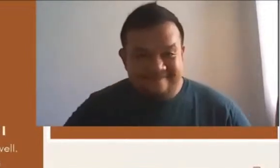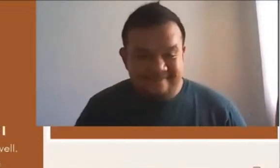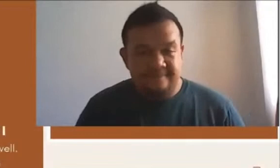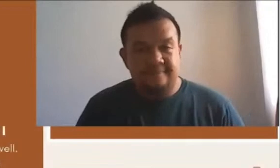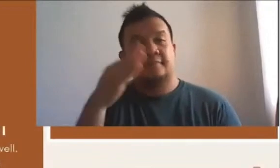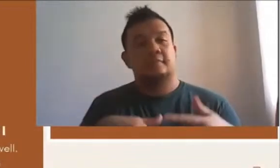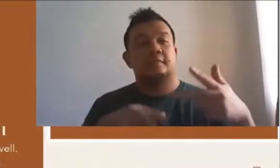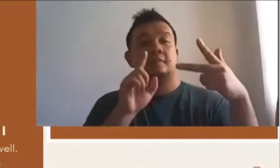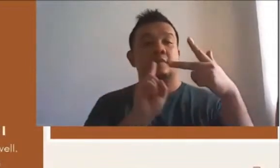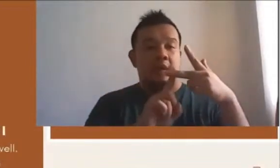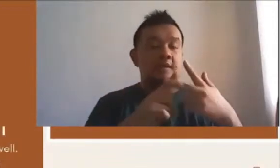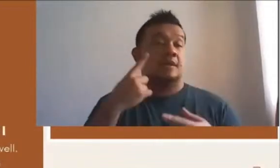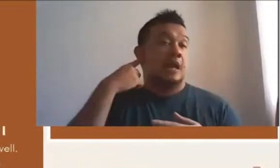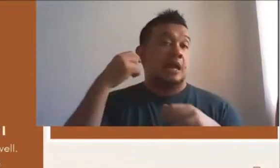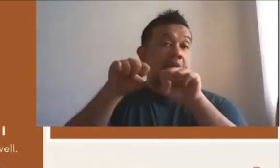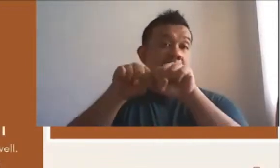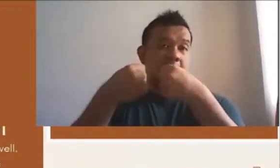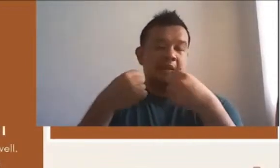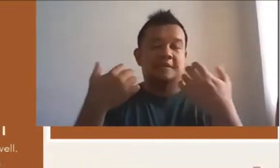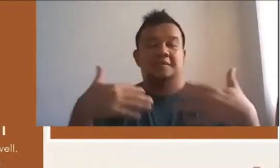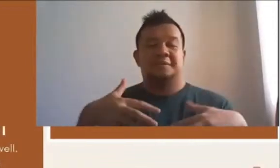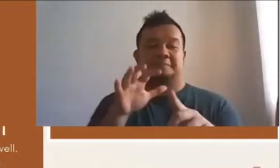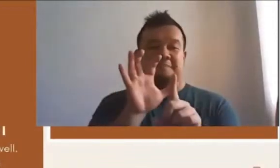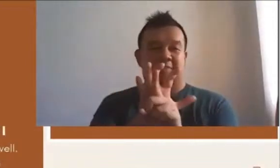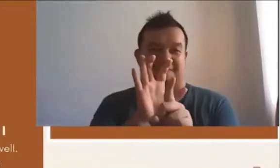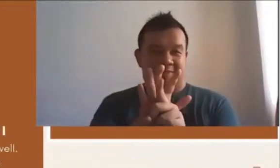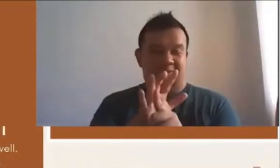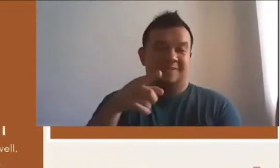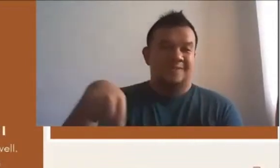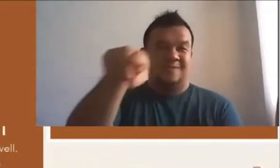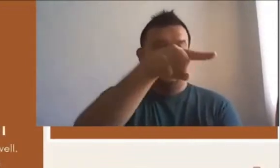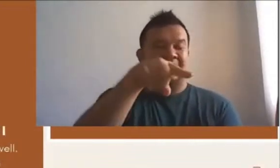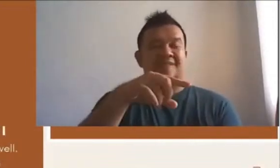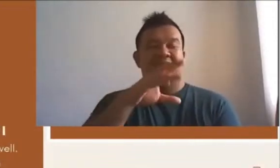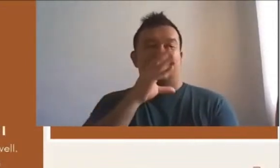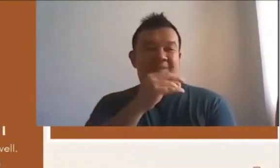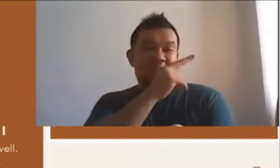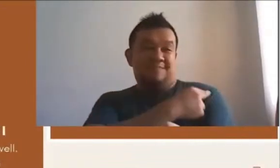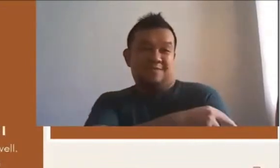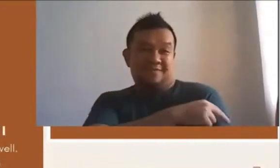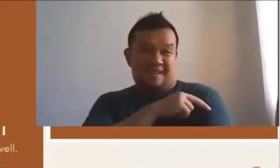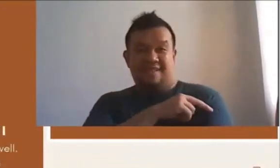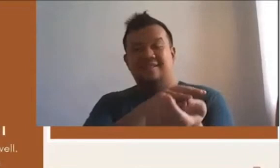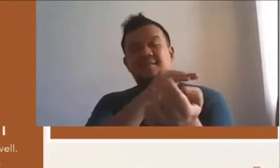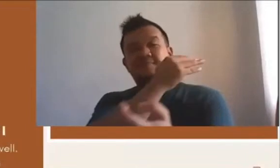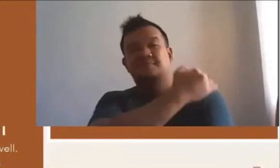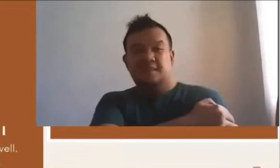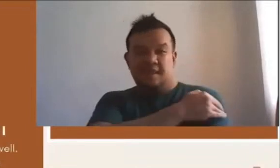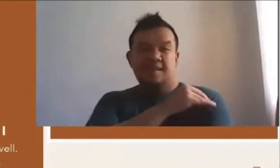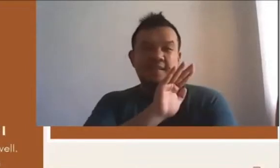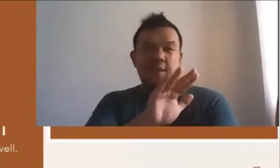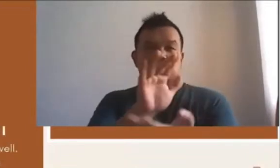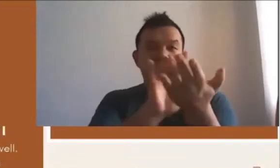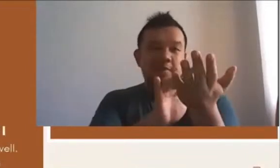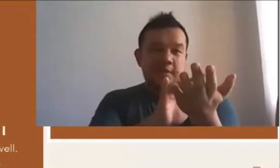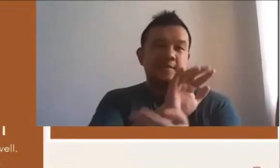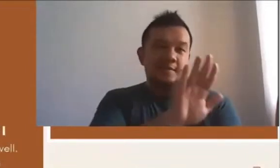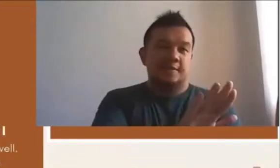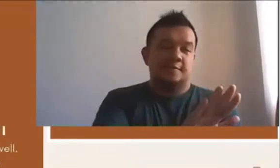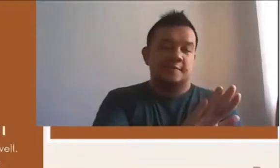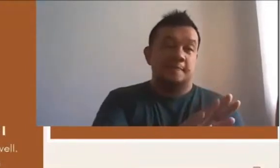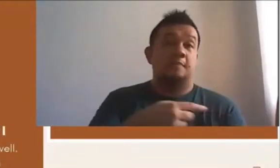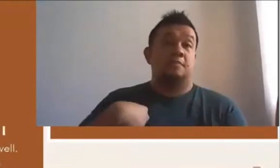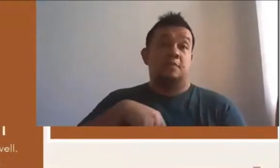popular sa hospital, sa medical community. So the deaf community doesn't really agree kasi masyadong focus